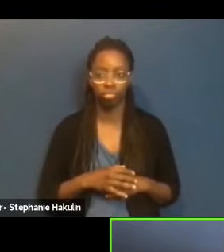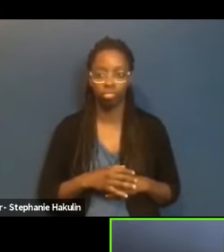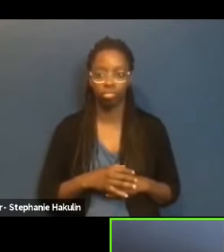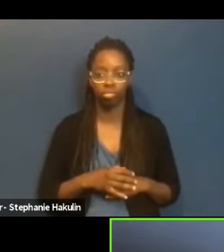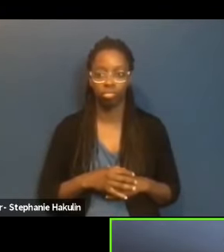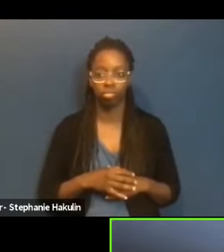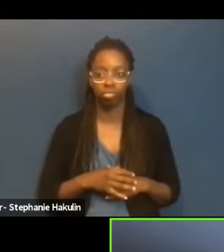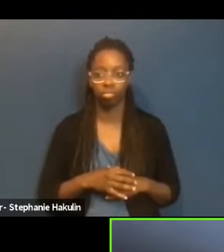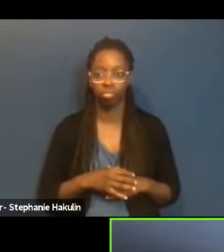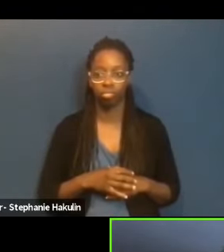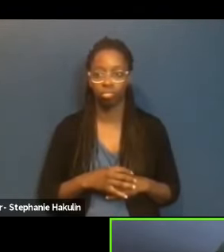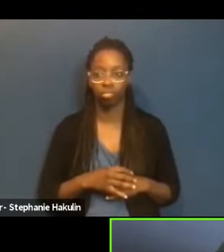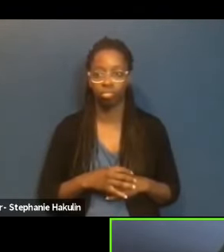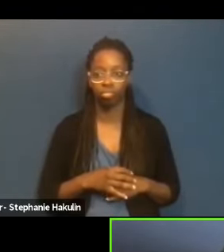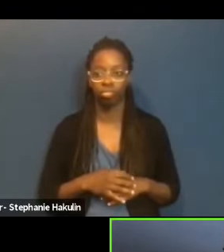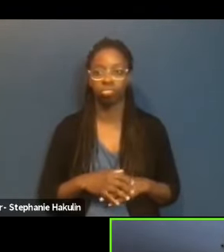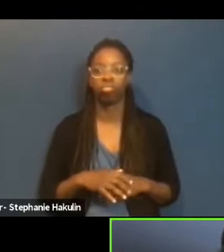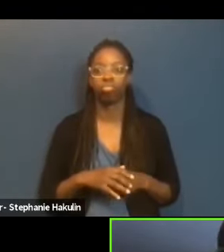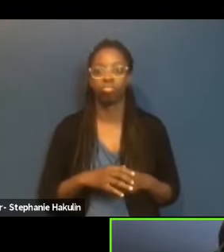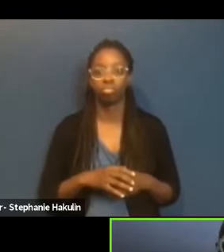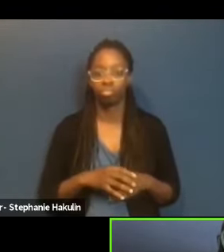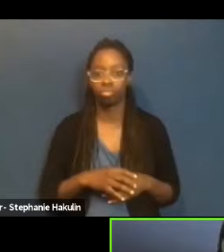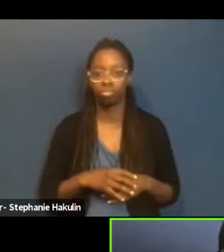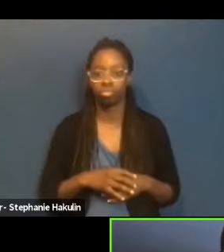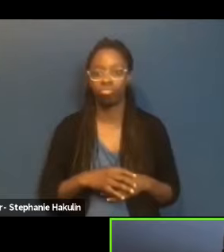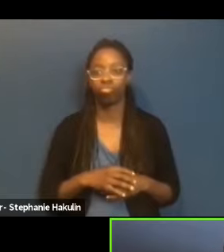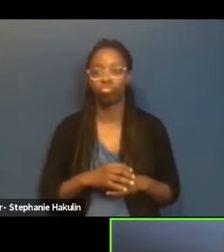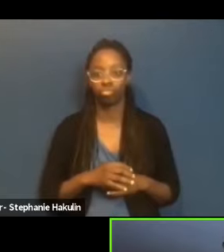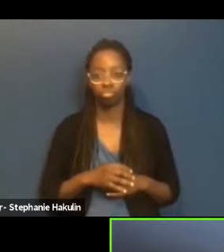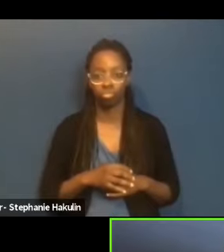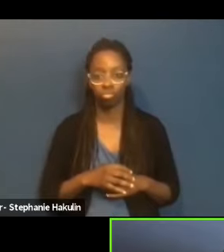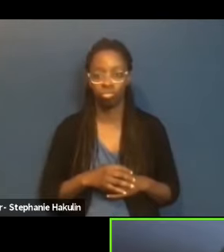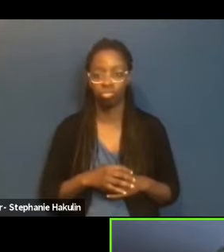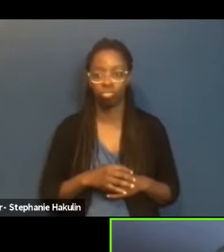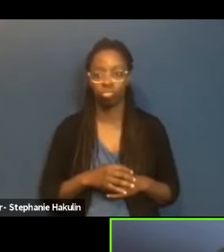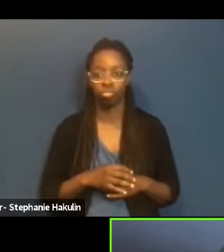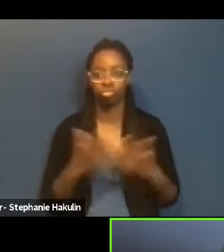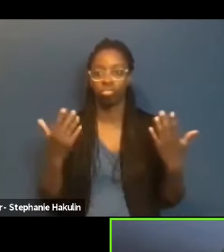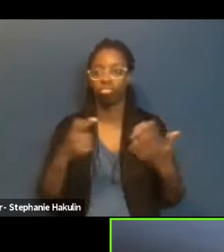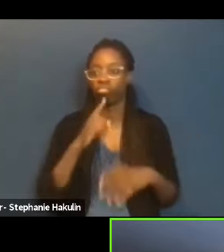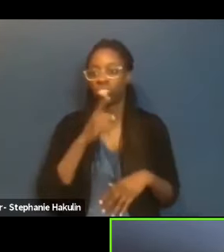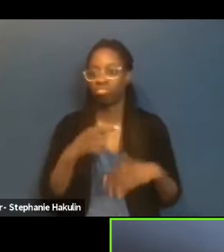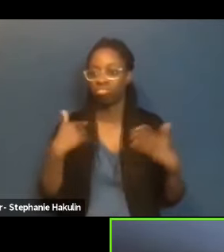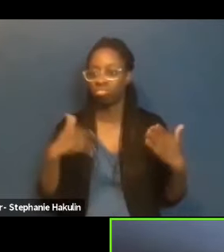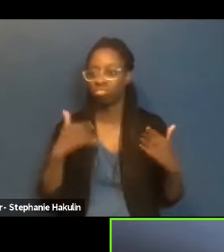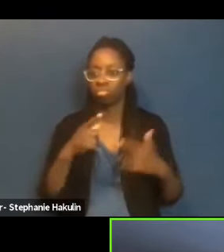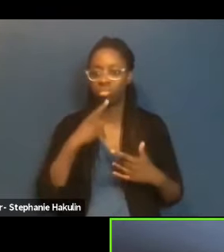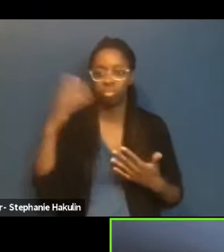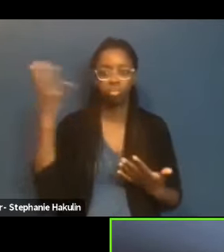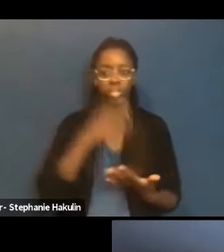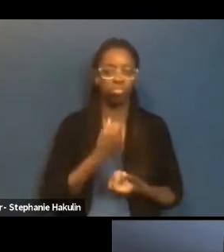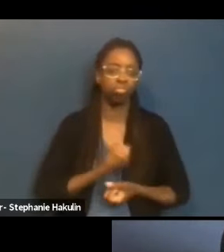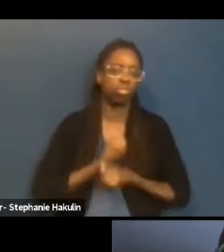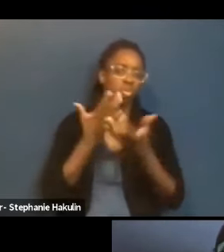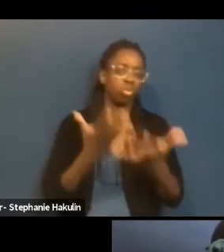going. We're going to keep it going. Exceptional poetry. Exceptional poetry. And it just underscores the fact that these